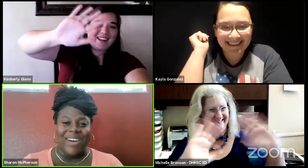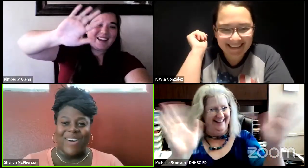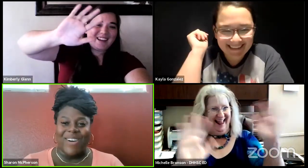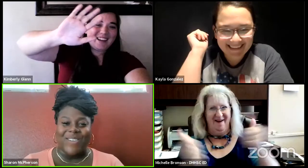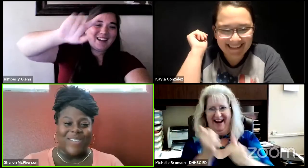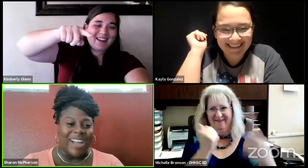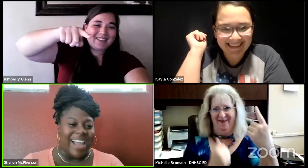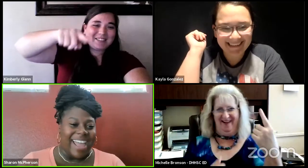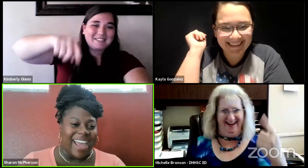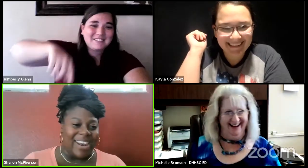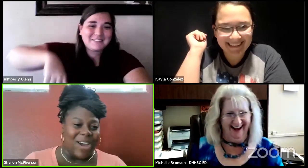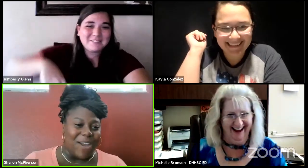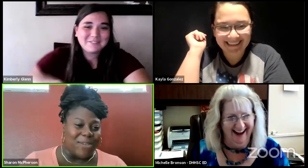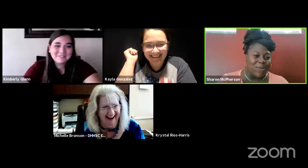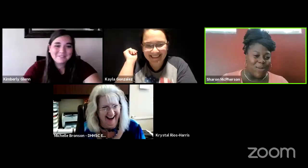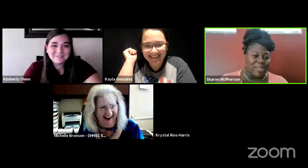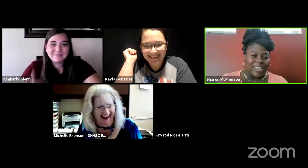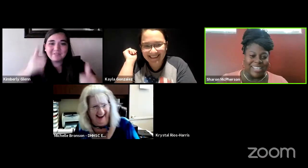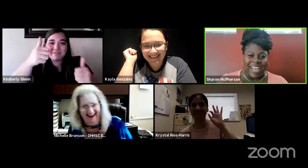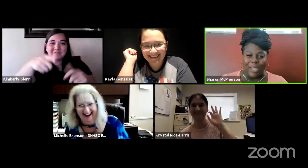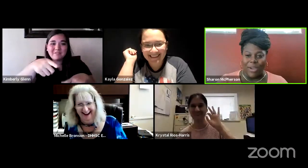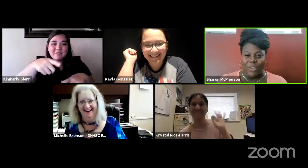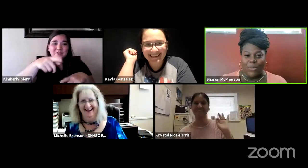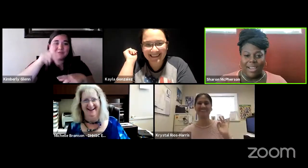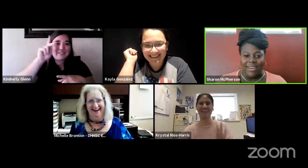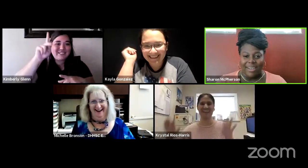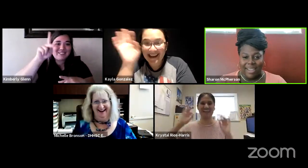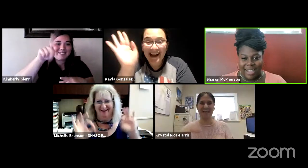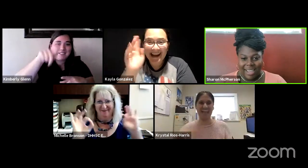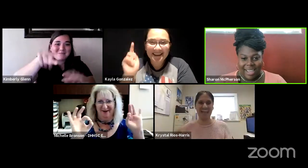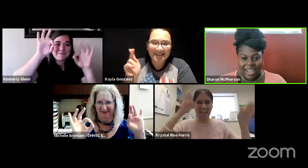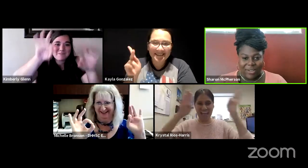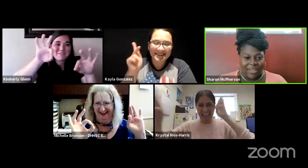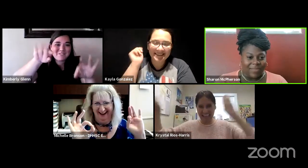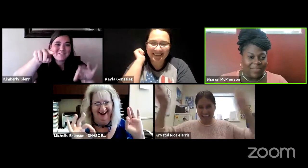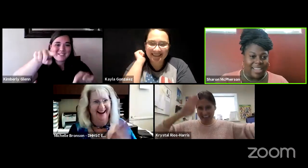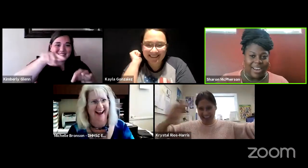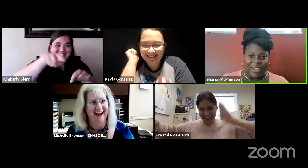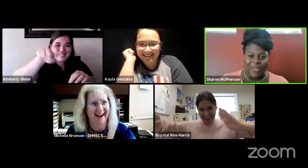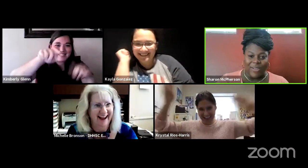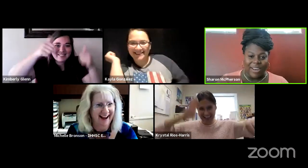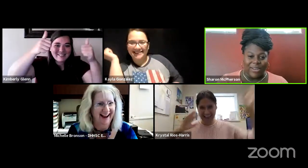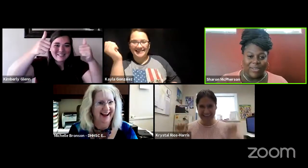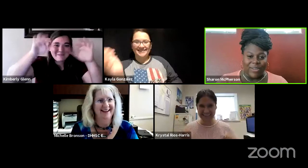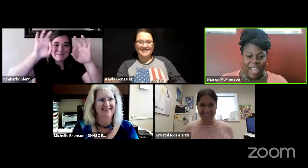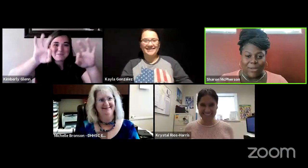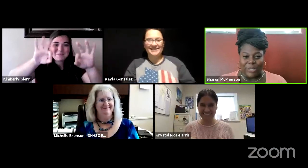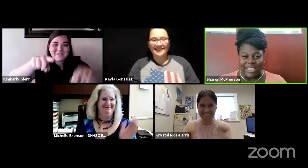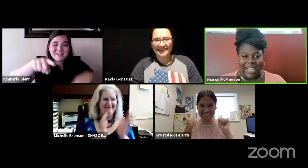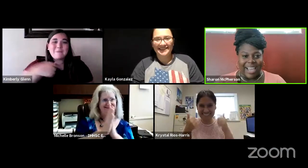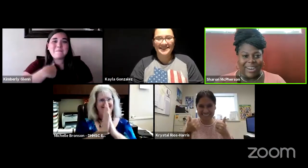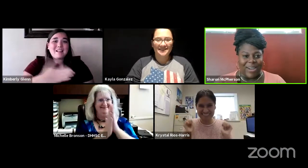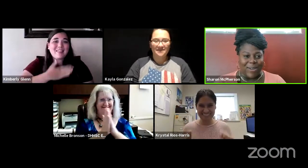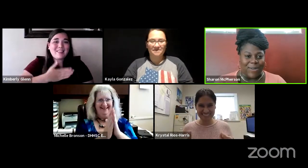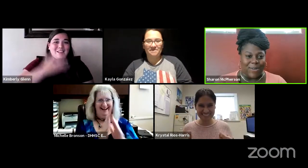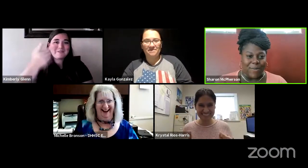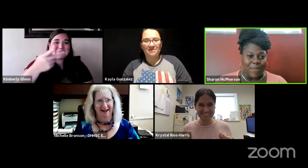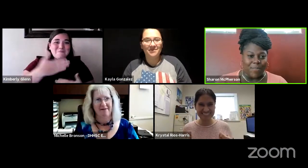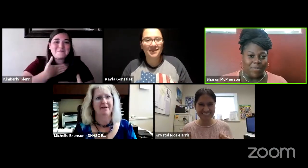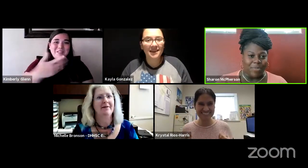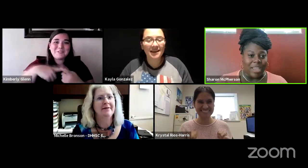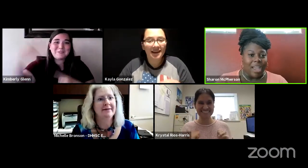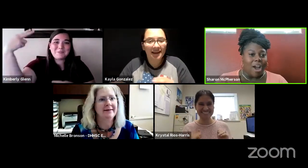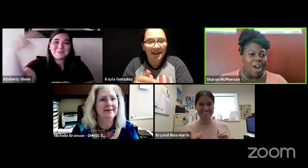Hello, hello. Hello, everyone. Michelle saying hello, everyone. Hello, hello. Crystal saying